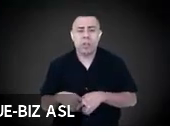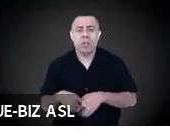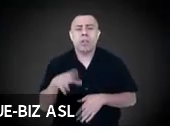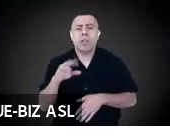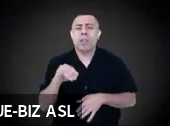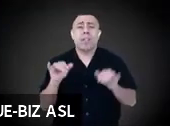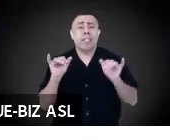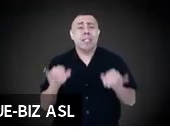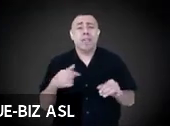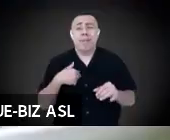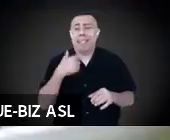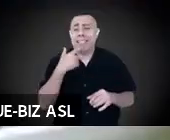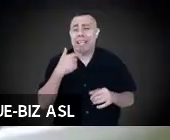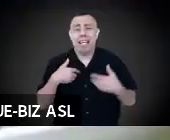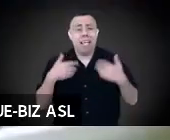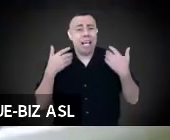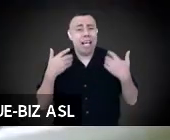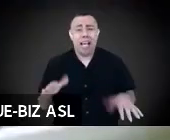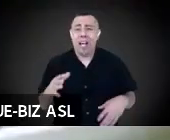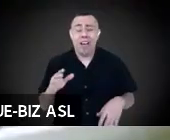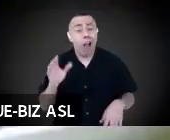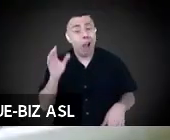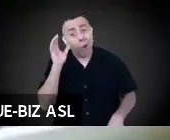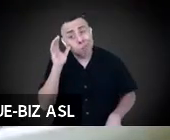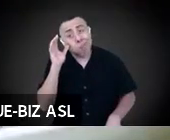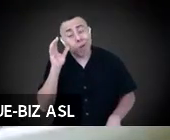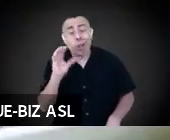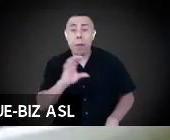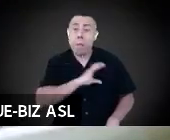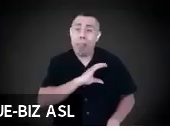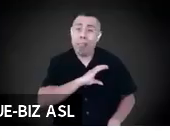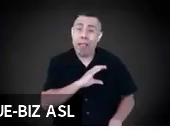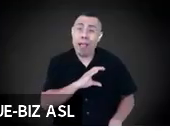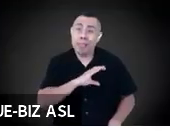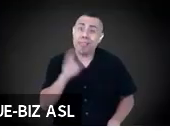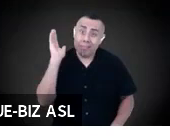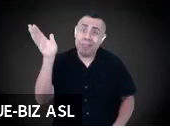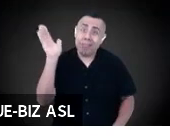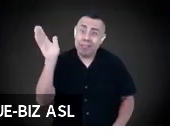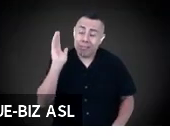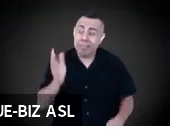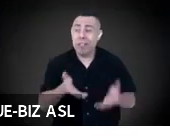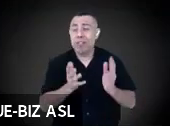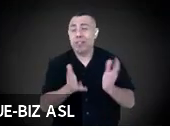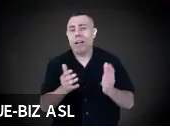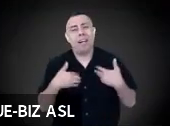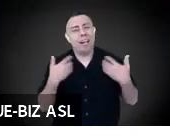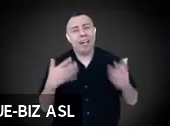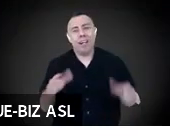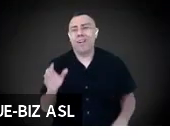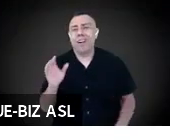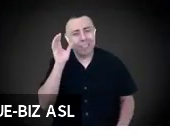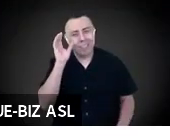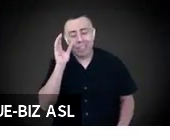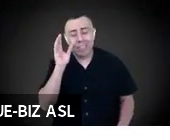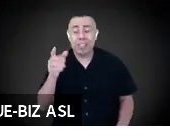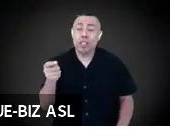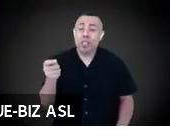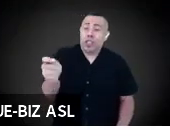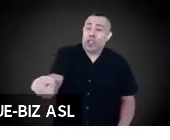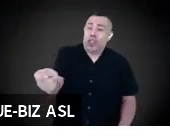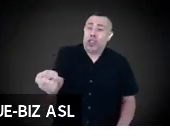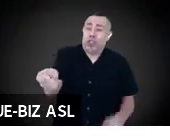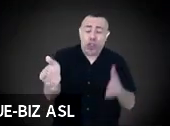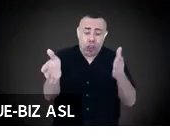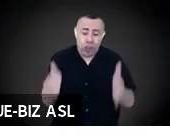I don't want to hear. You know, I don't want to hear judges talk or attorneys